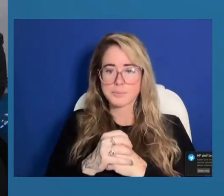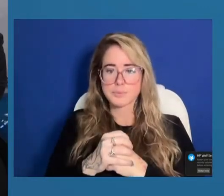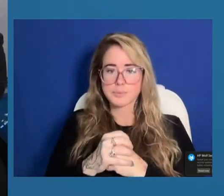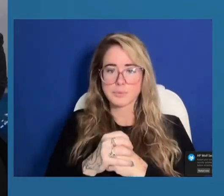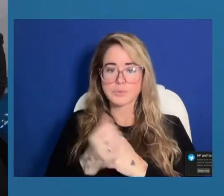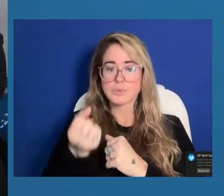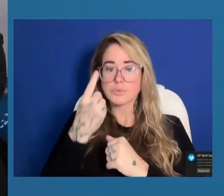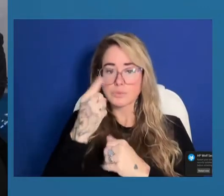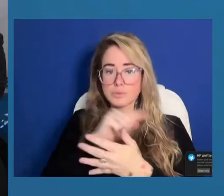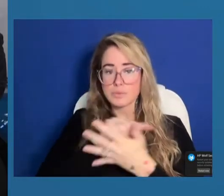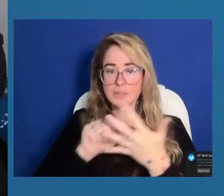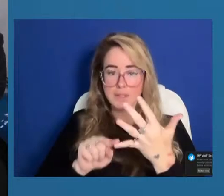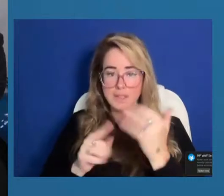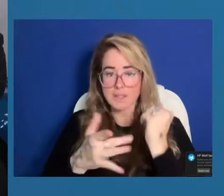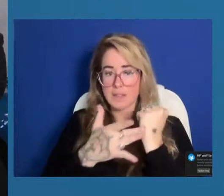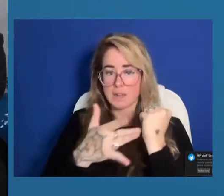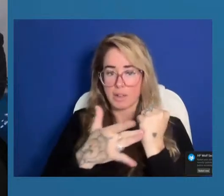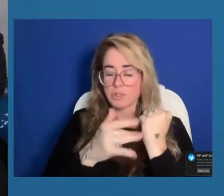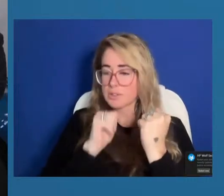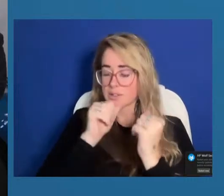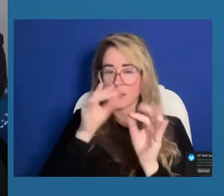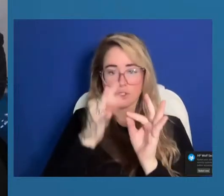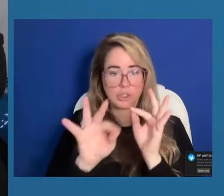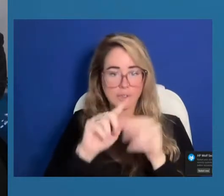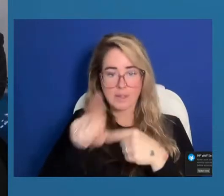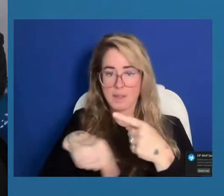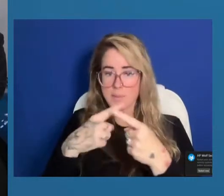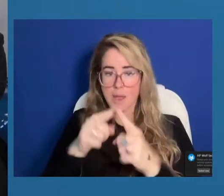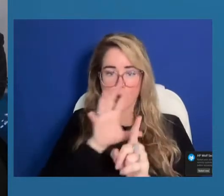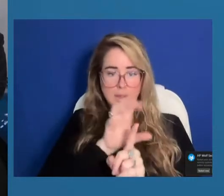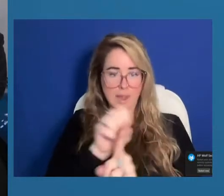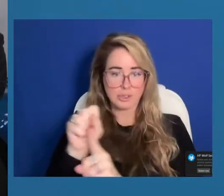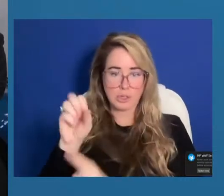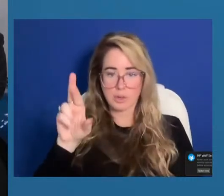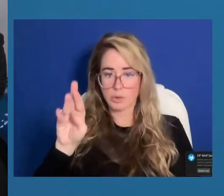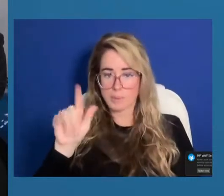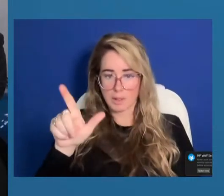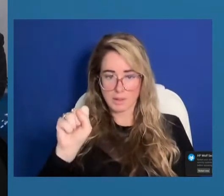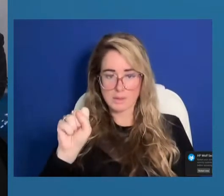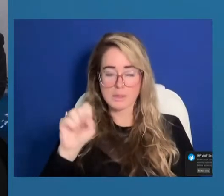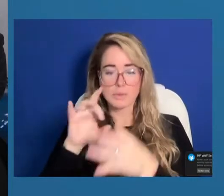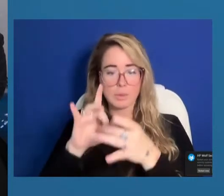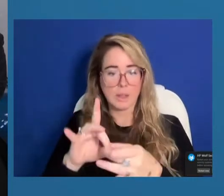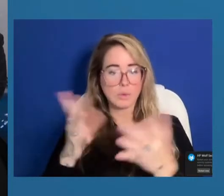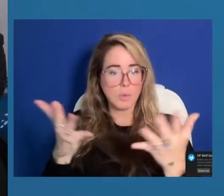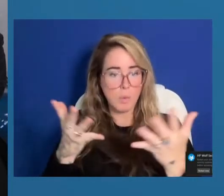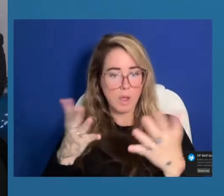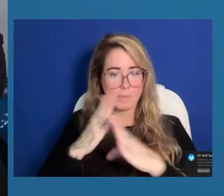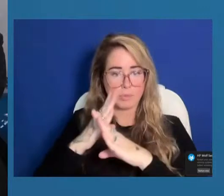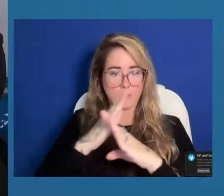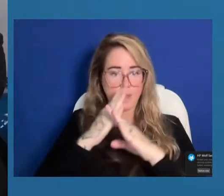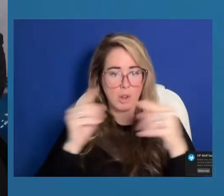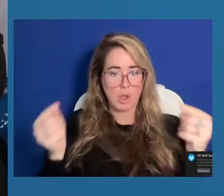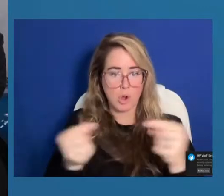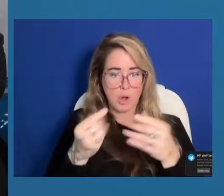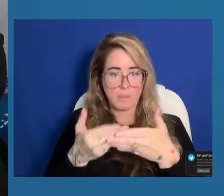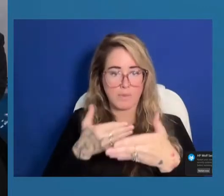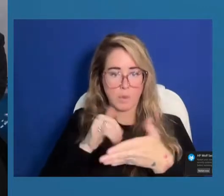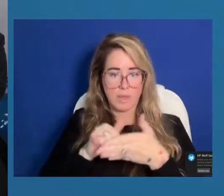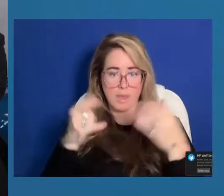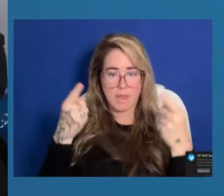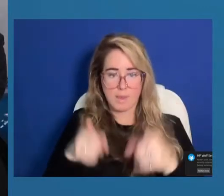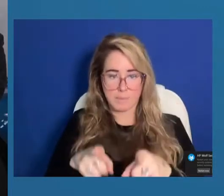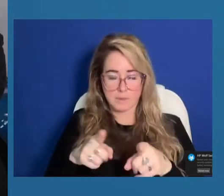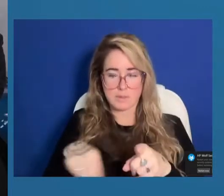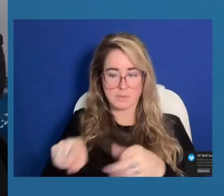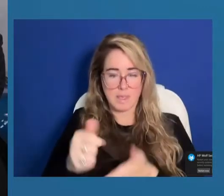These technologies aren't just about catching criminals, they're about preventing harm before it happens. They help